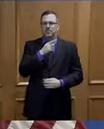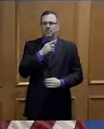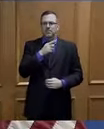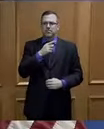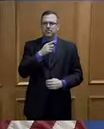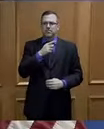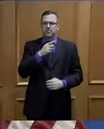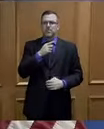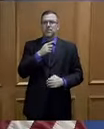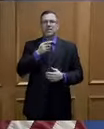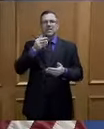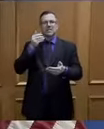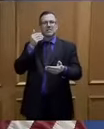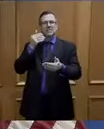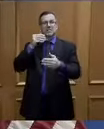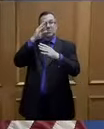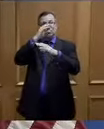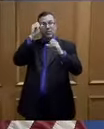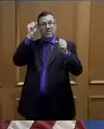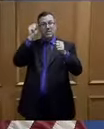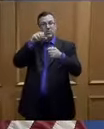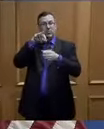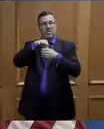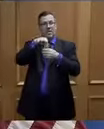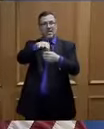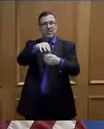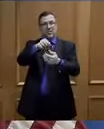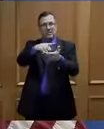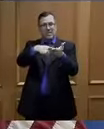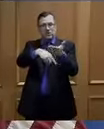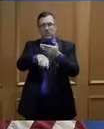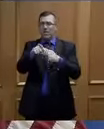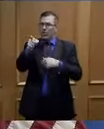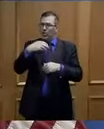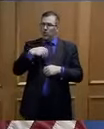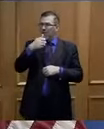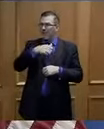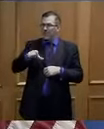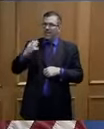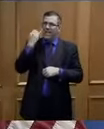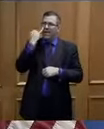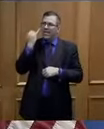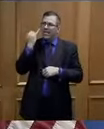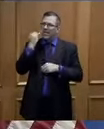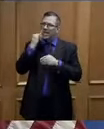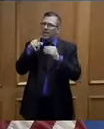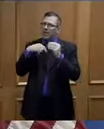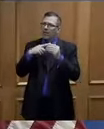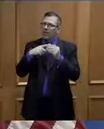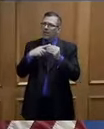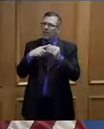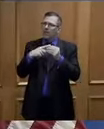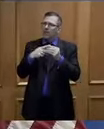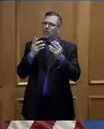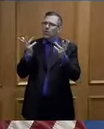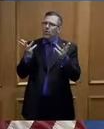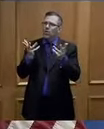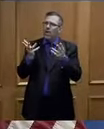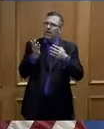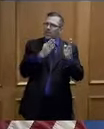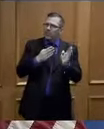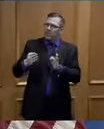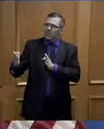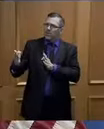coming election last week with very few specifics. Do you have any inkling of what the plan would be